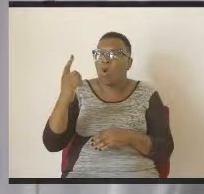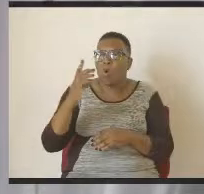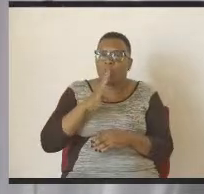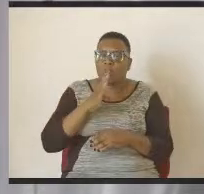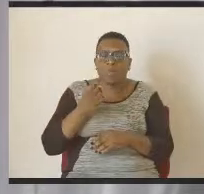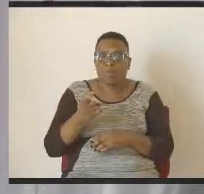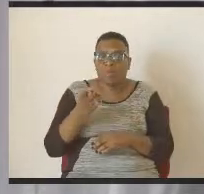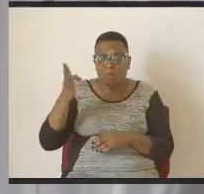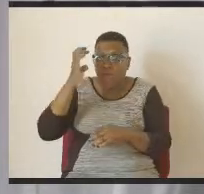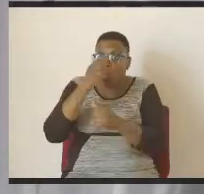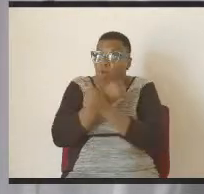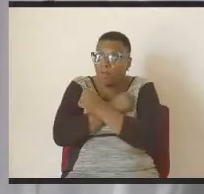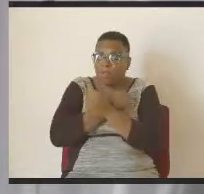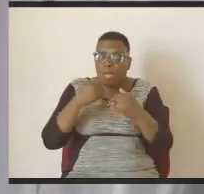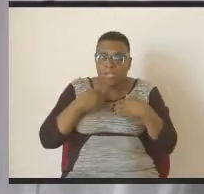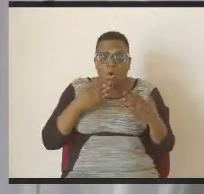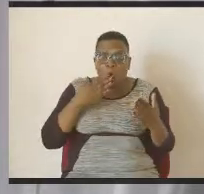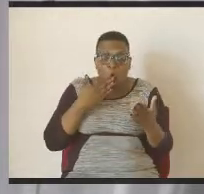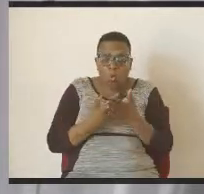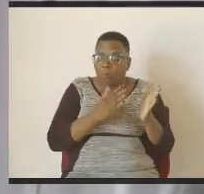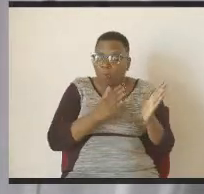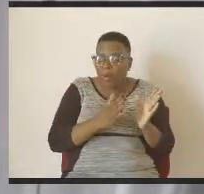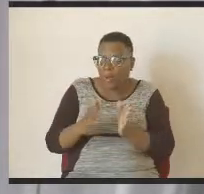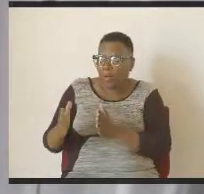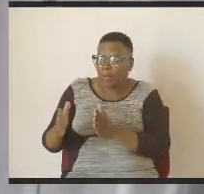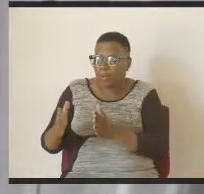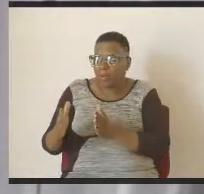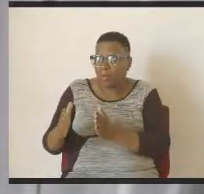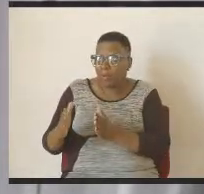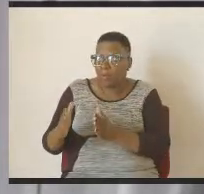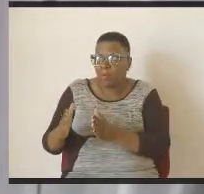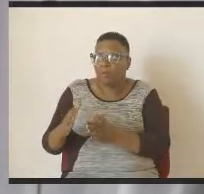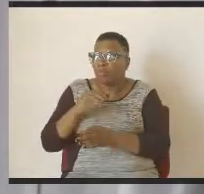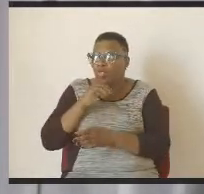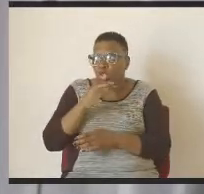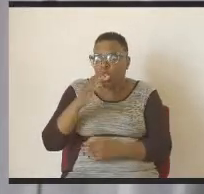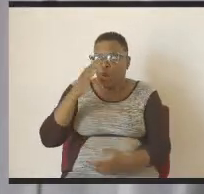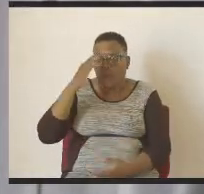loves us, he has a good plan. Let us not forget that.